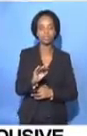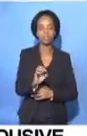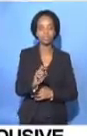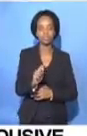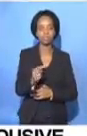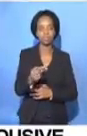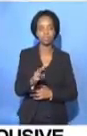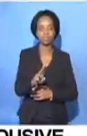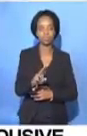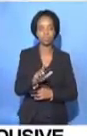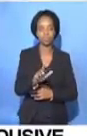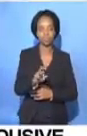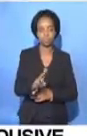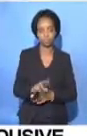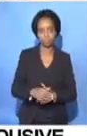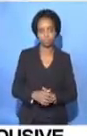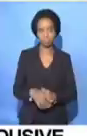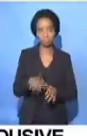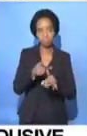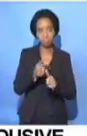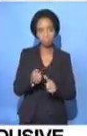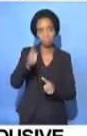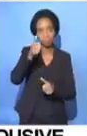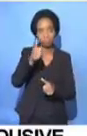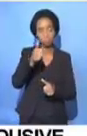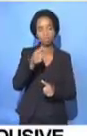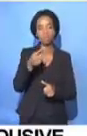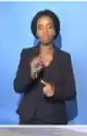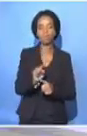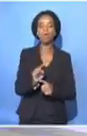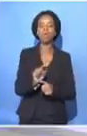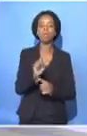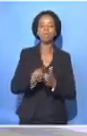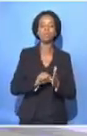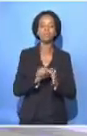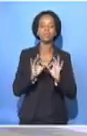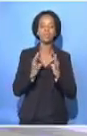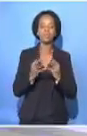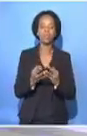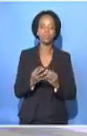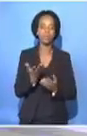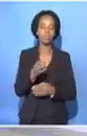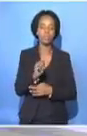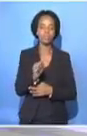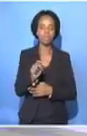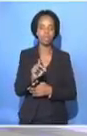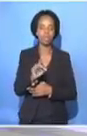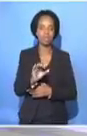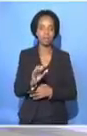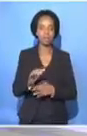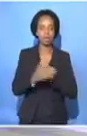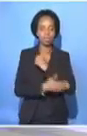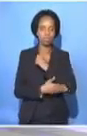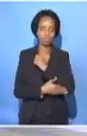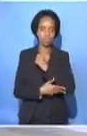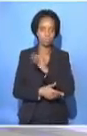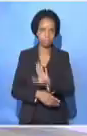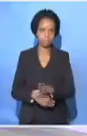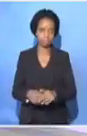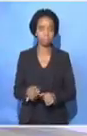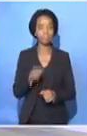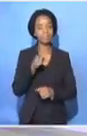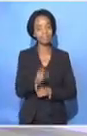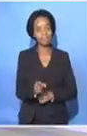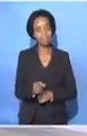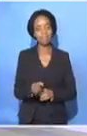The head of the Electoral Commission's Forum of SADC countries. All right, you are watching a joint African Union and